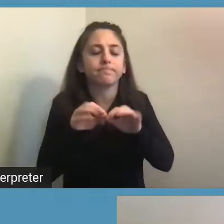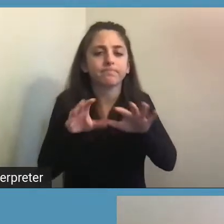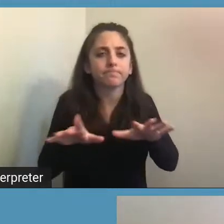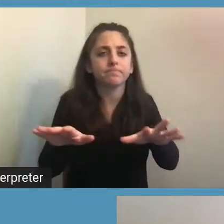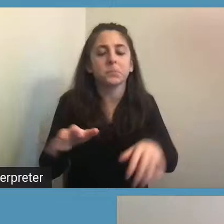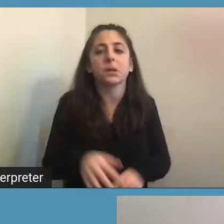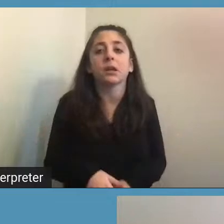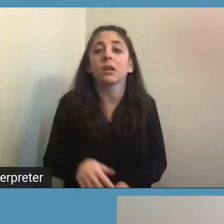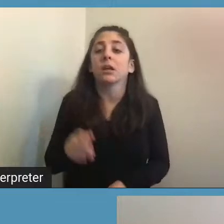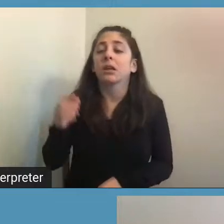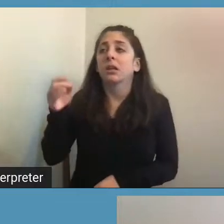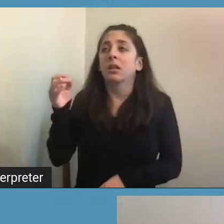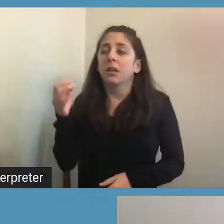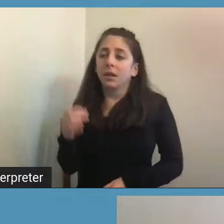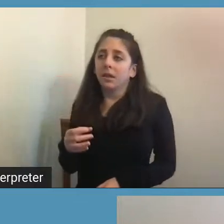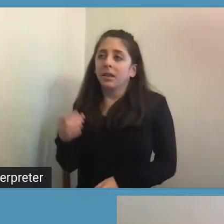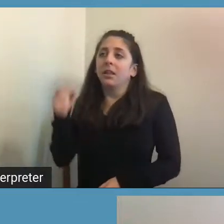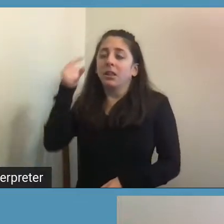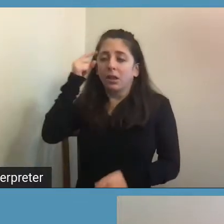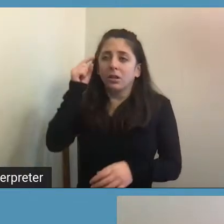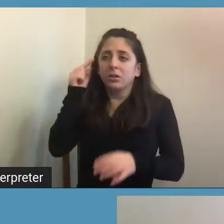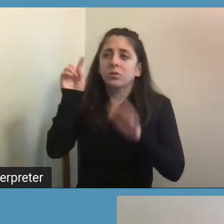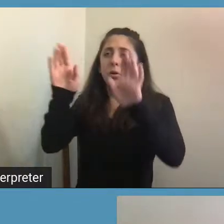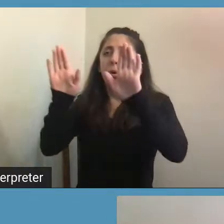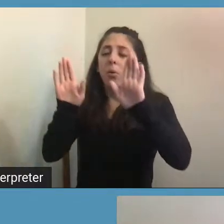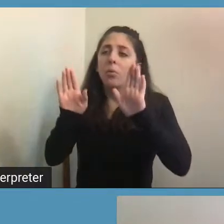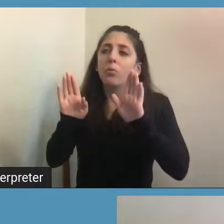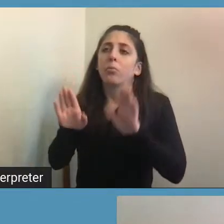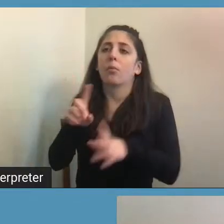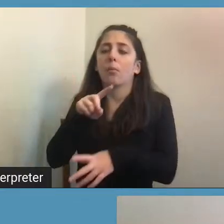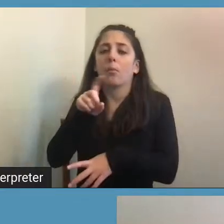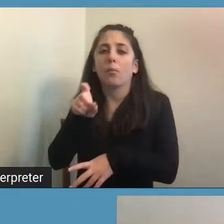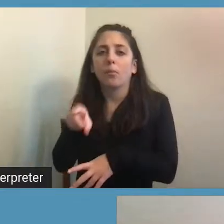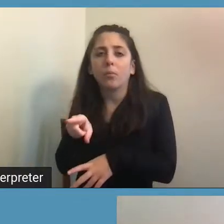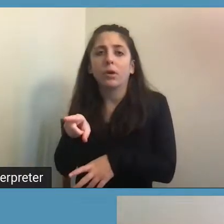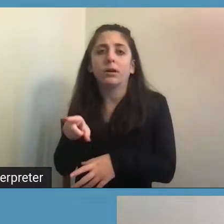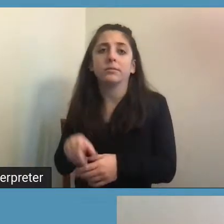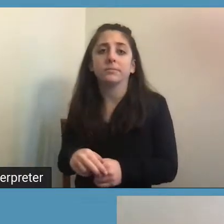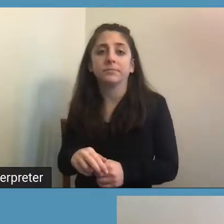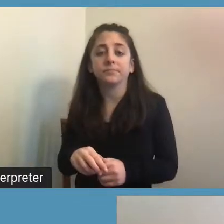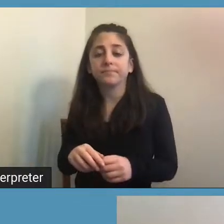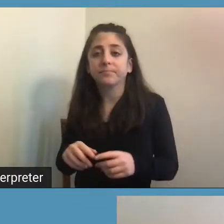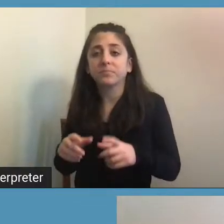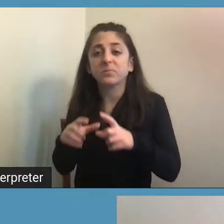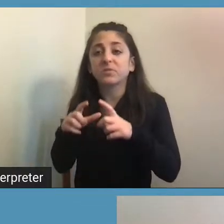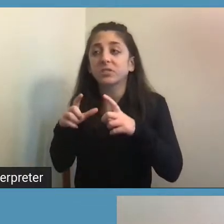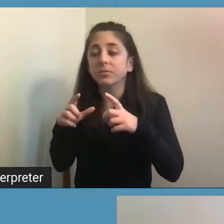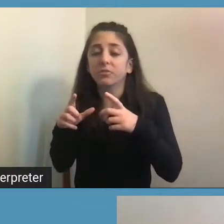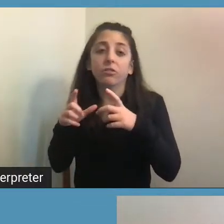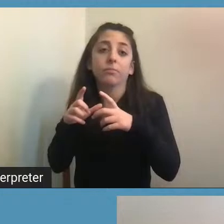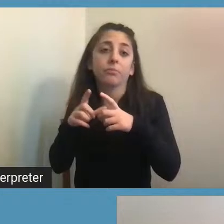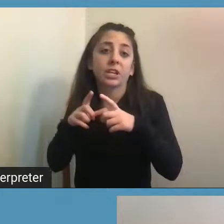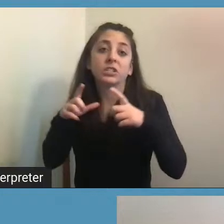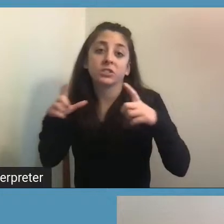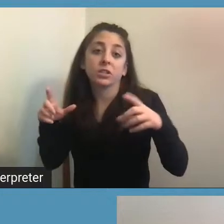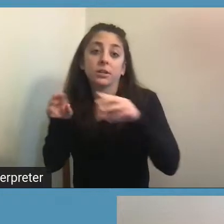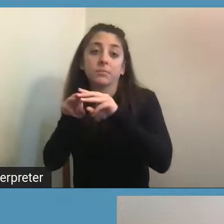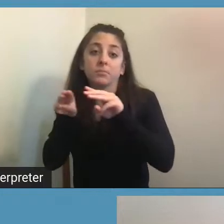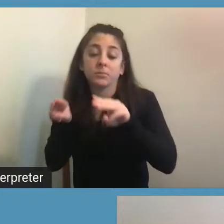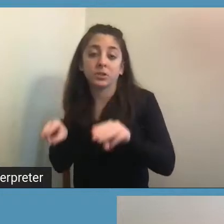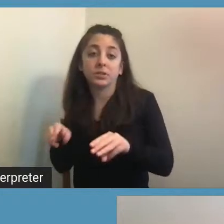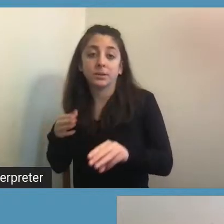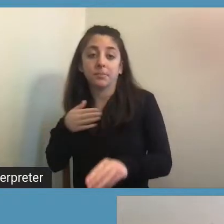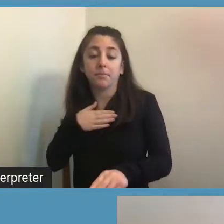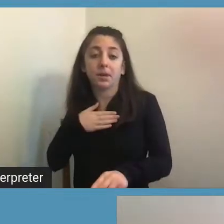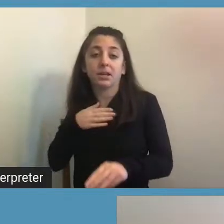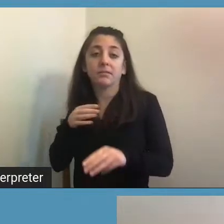great question because I'm coming from a very large museum. I know that our awareness was kind of built in, right? So for